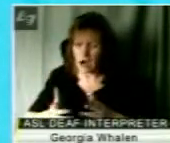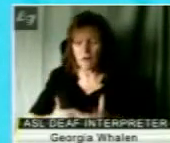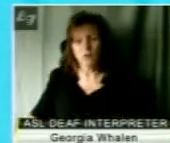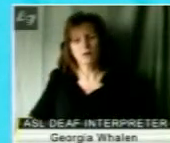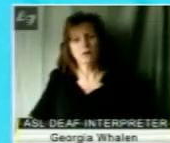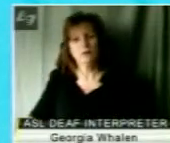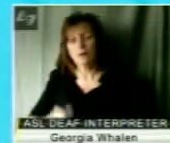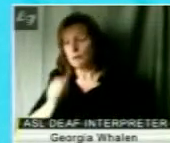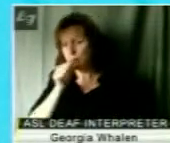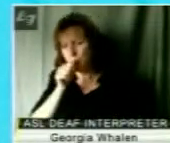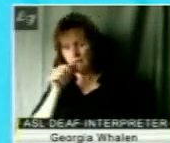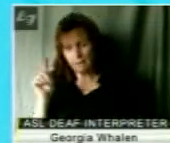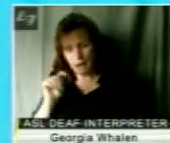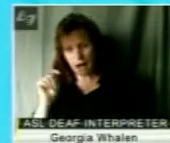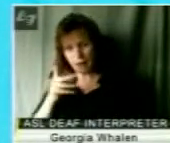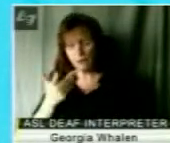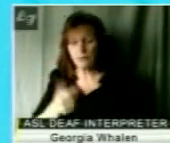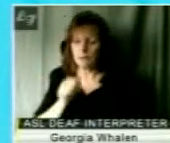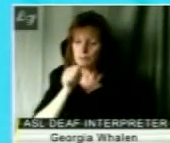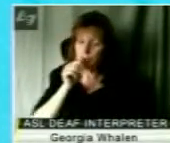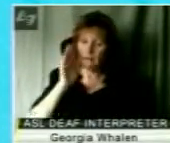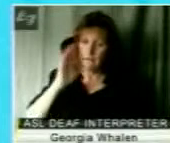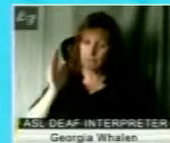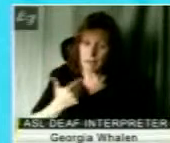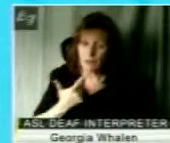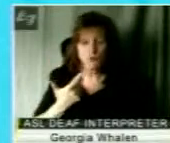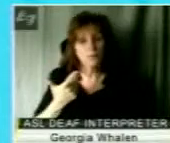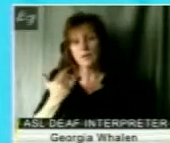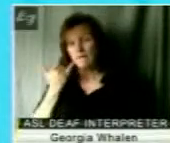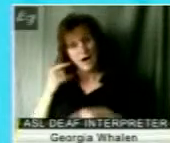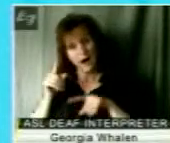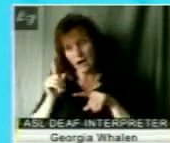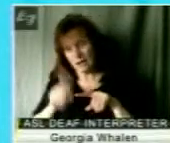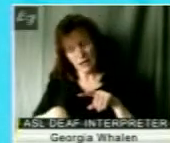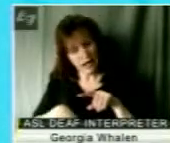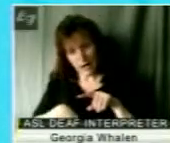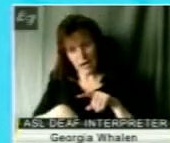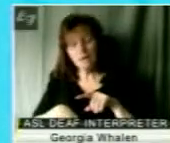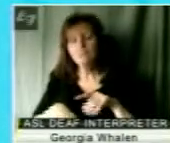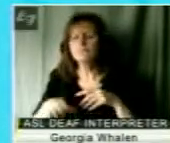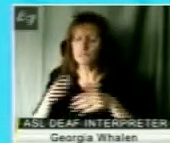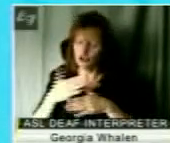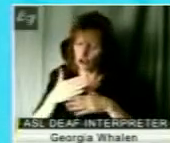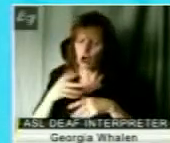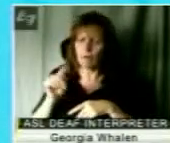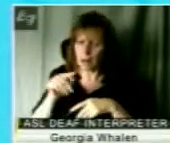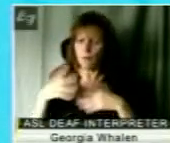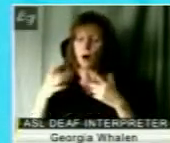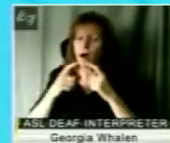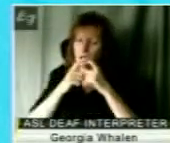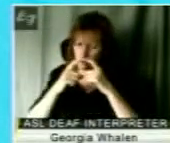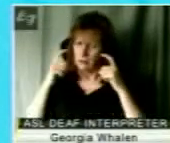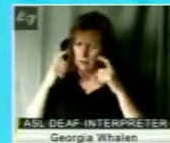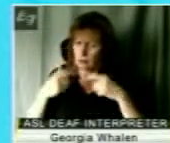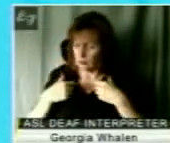bathroom. But if they're not able to do that, wearing a mask when they're in the house, and we do give them surgical masks to wear in those kinds of settings that